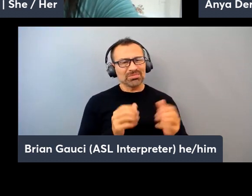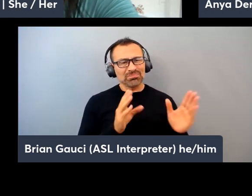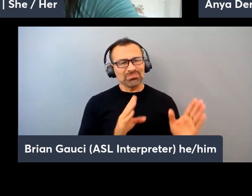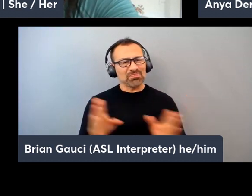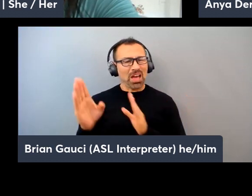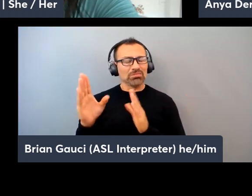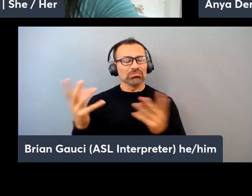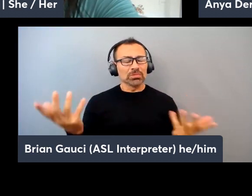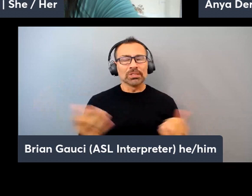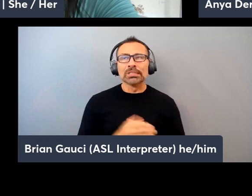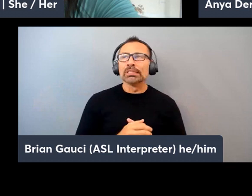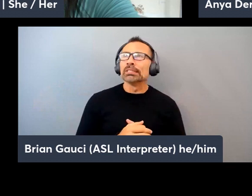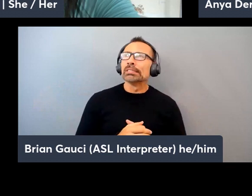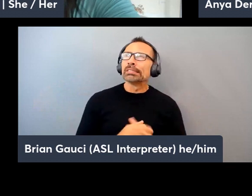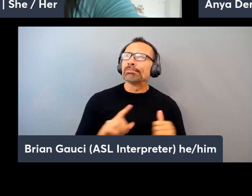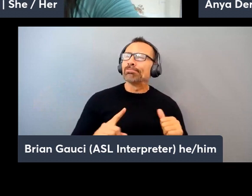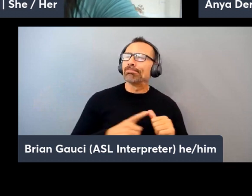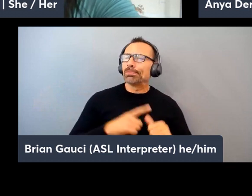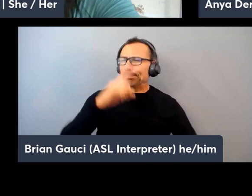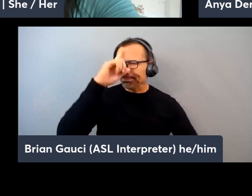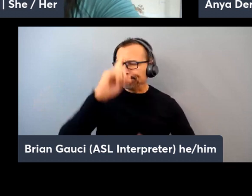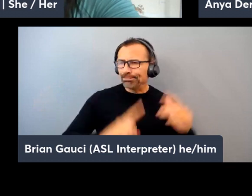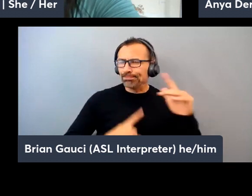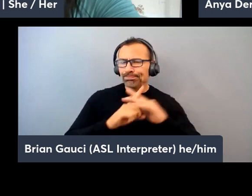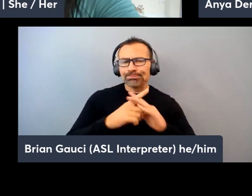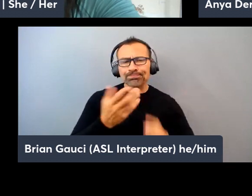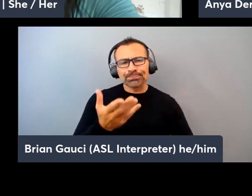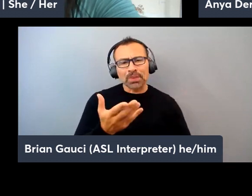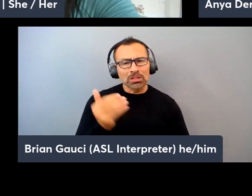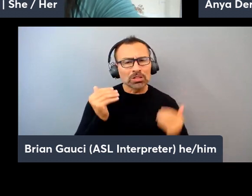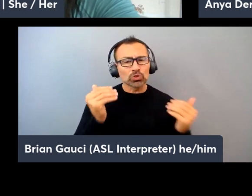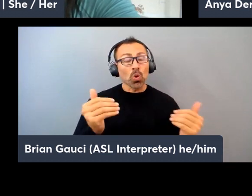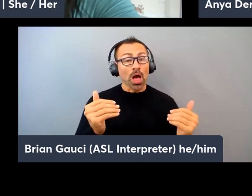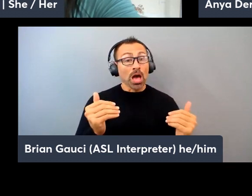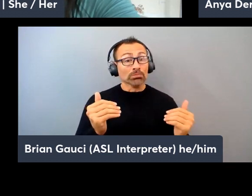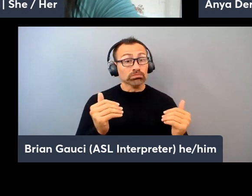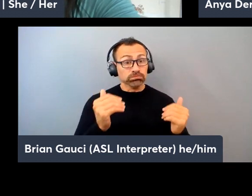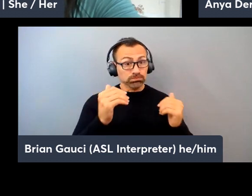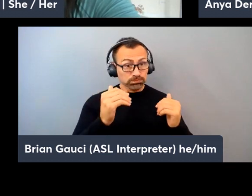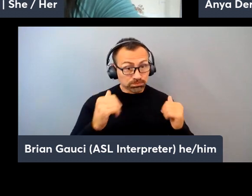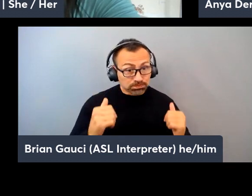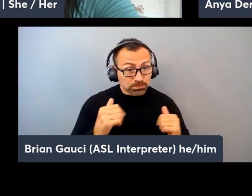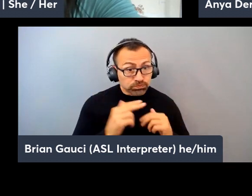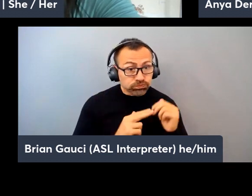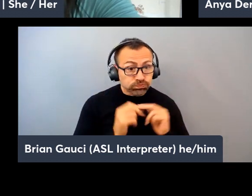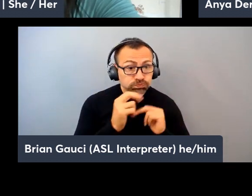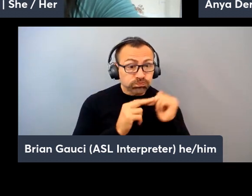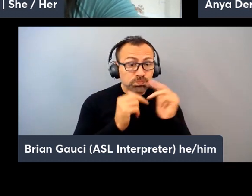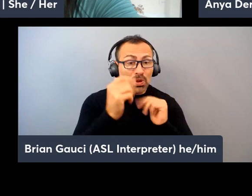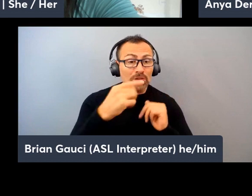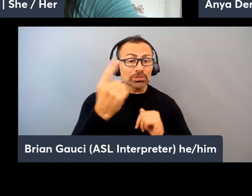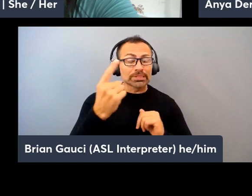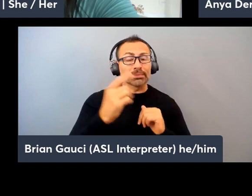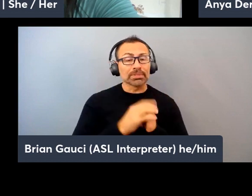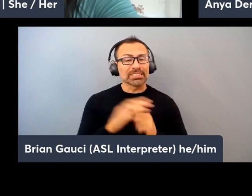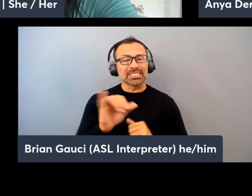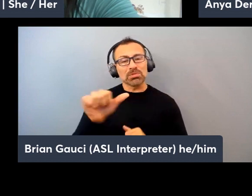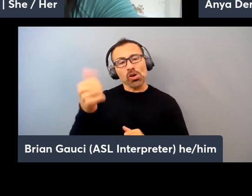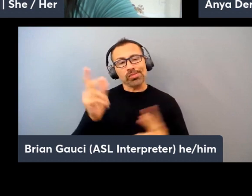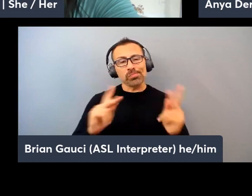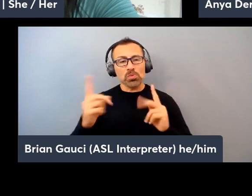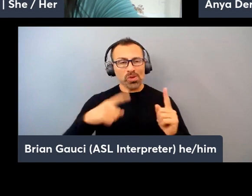our first thought was like, let's just go ahead and build something, like everybody else has done, and we could just accomplish